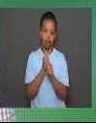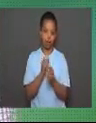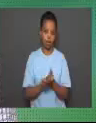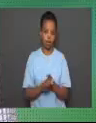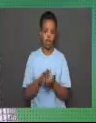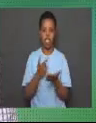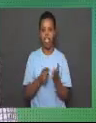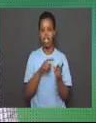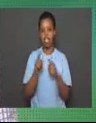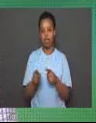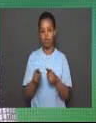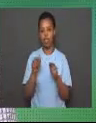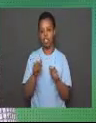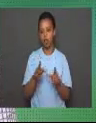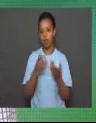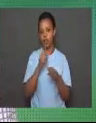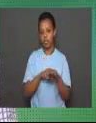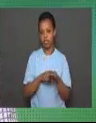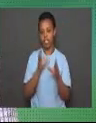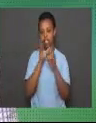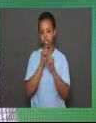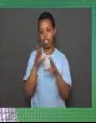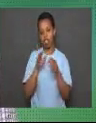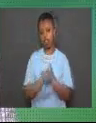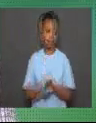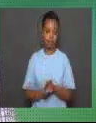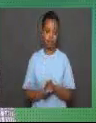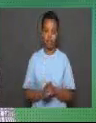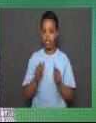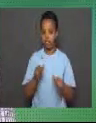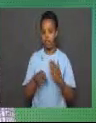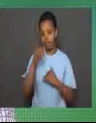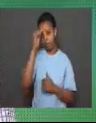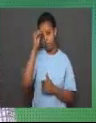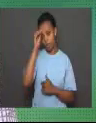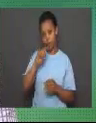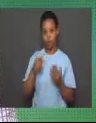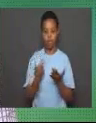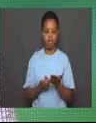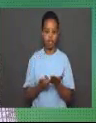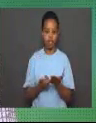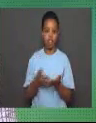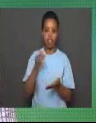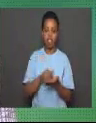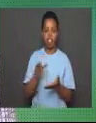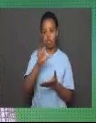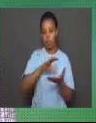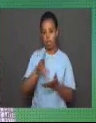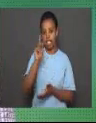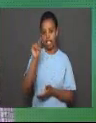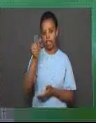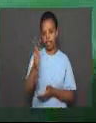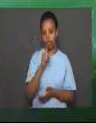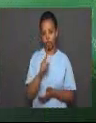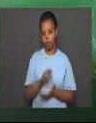brings us to the end of our lesson. Today, we learned about recombinant